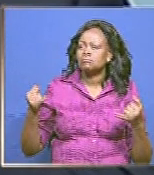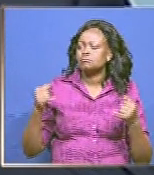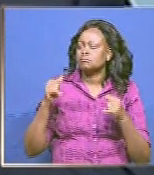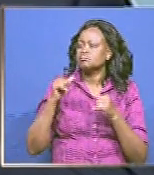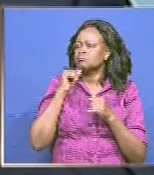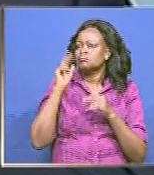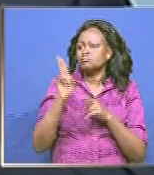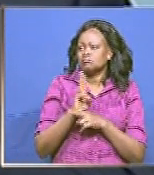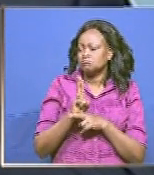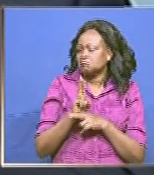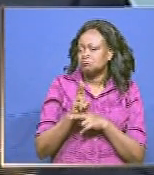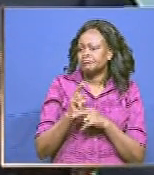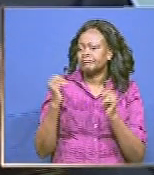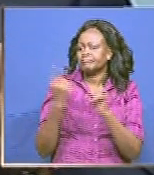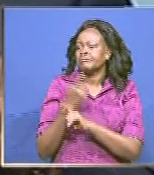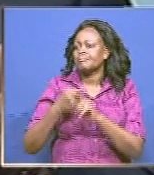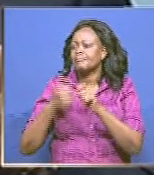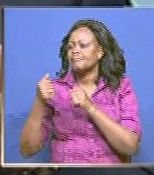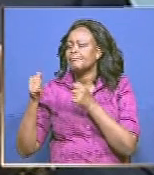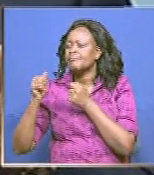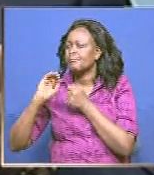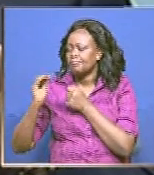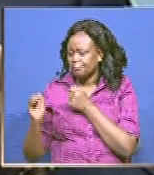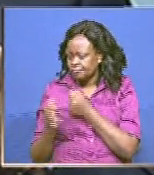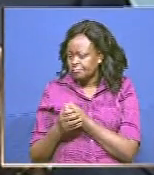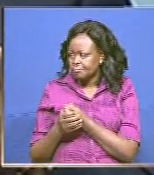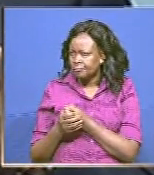done. If you talk about